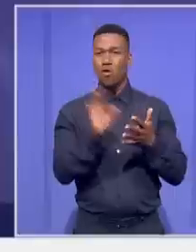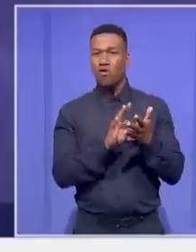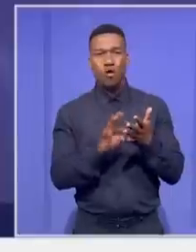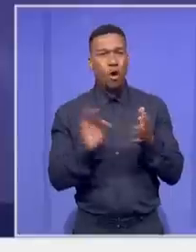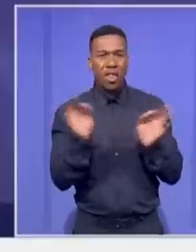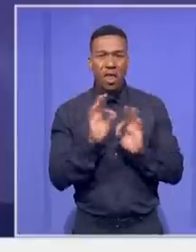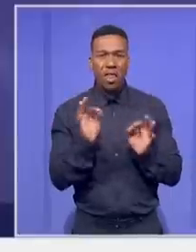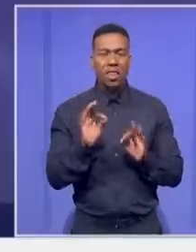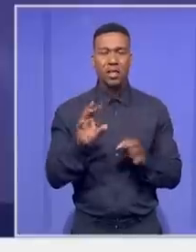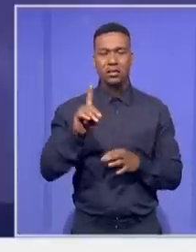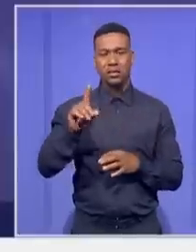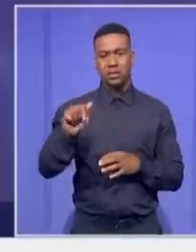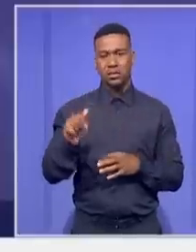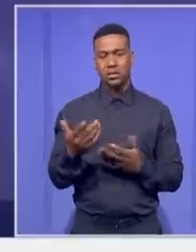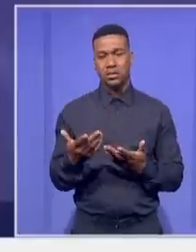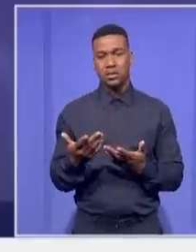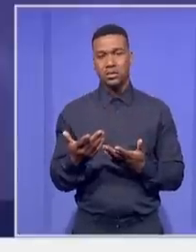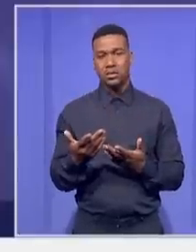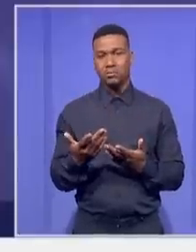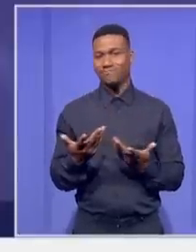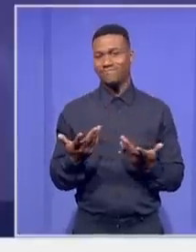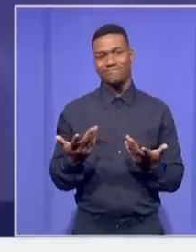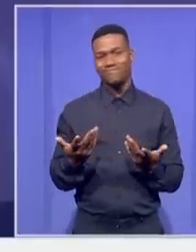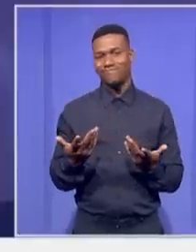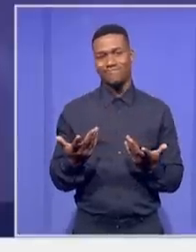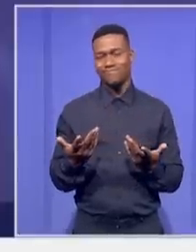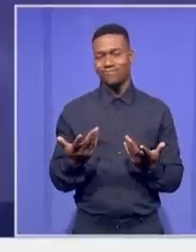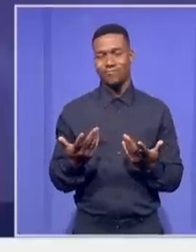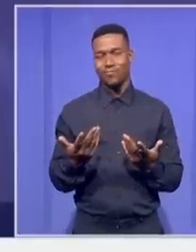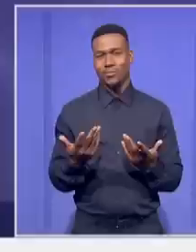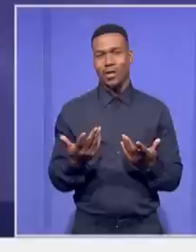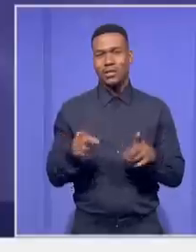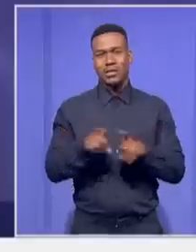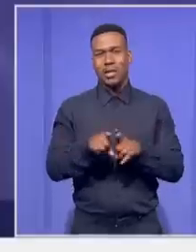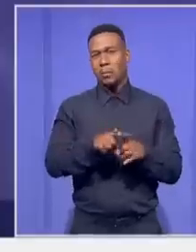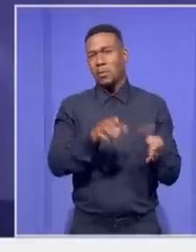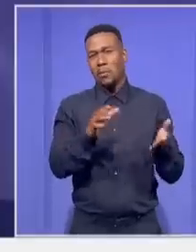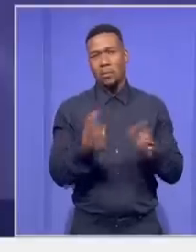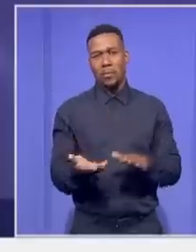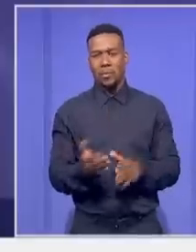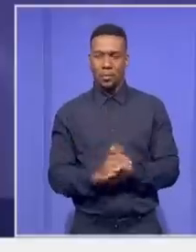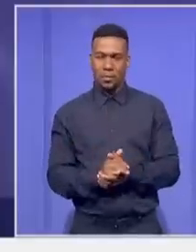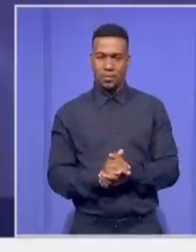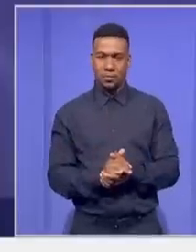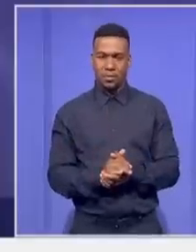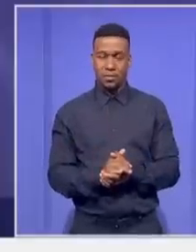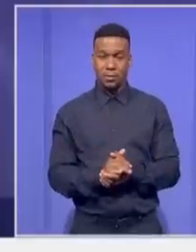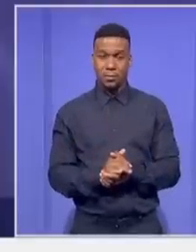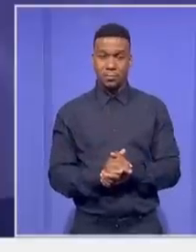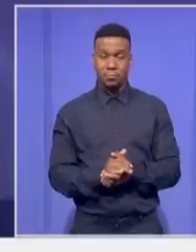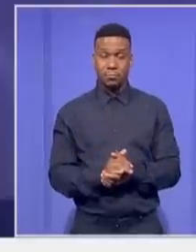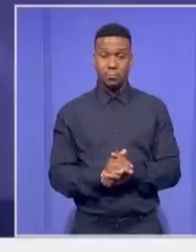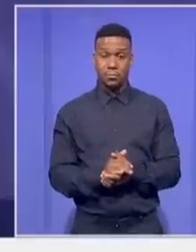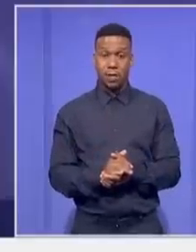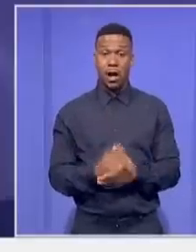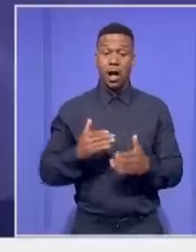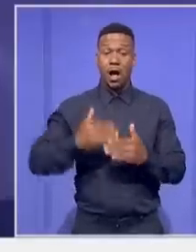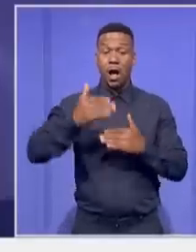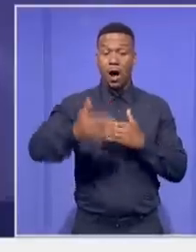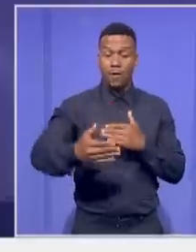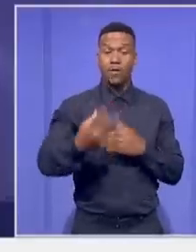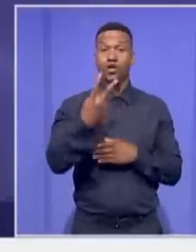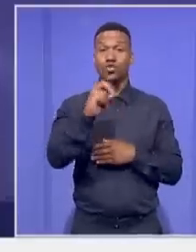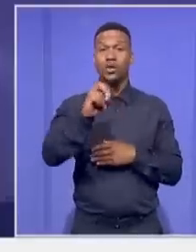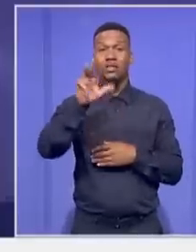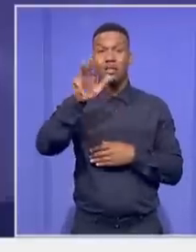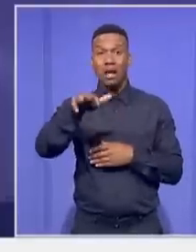good as dead. By the end of the 2019, following the release of our review panel report and the exit